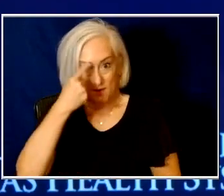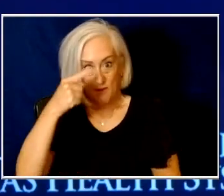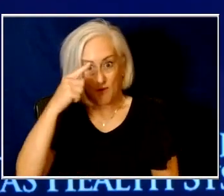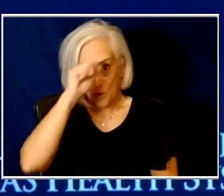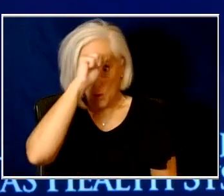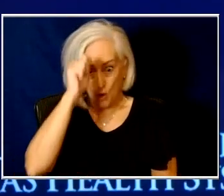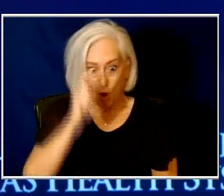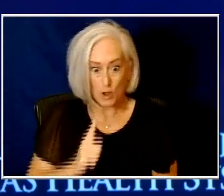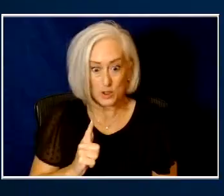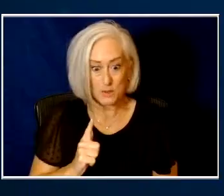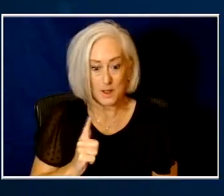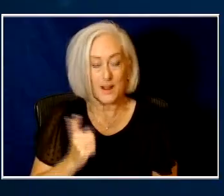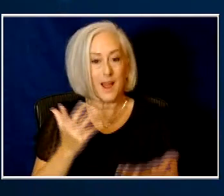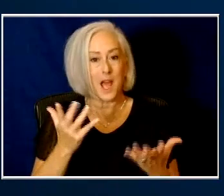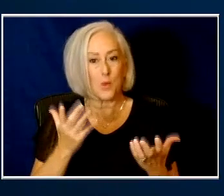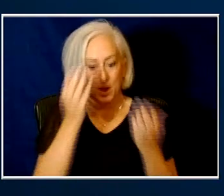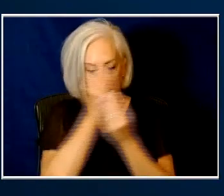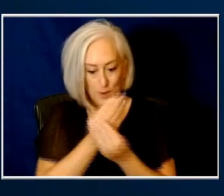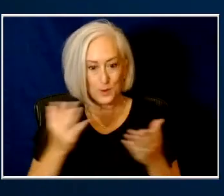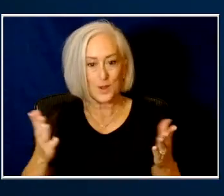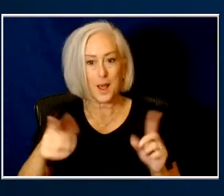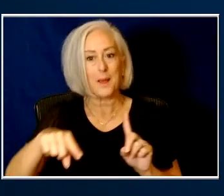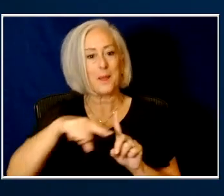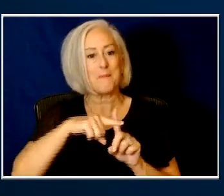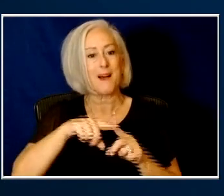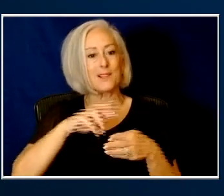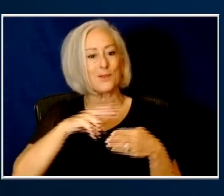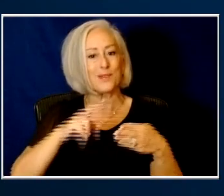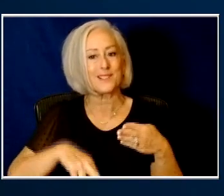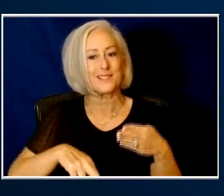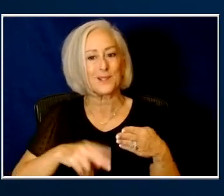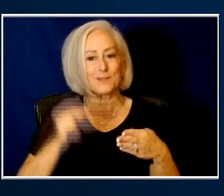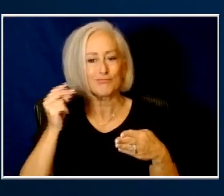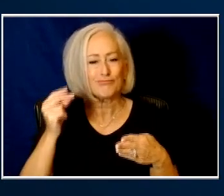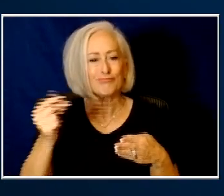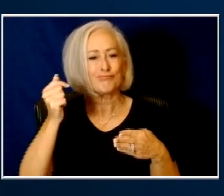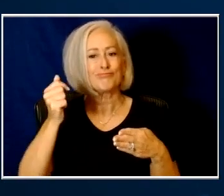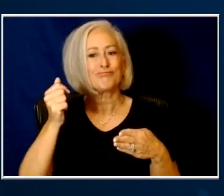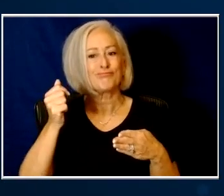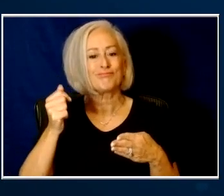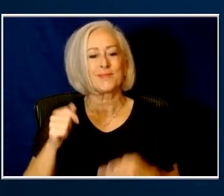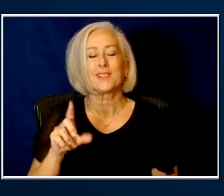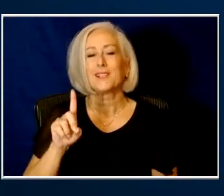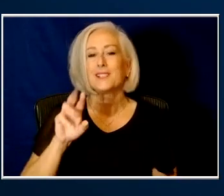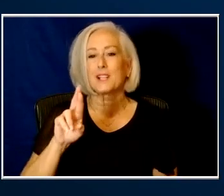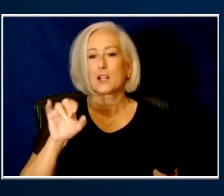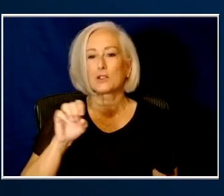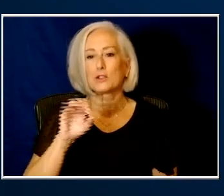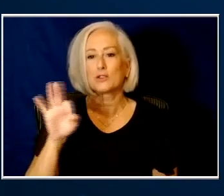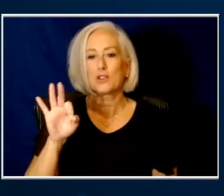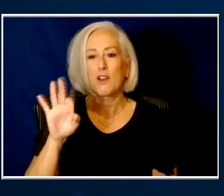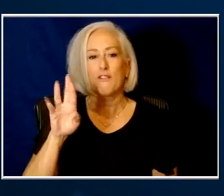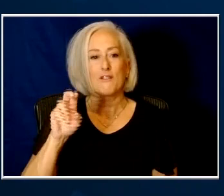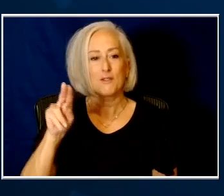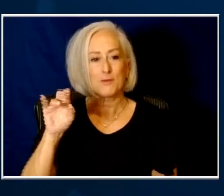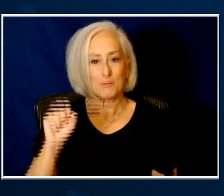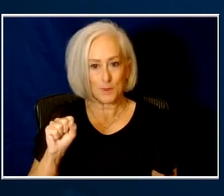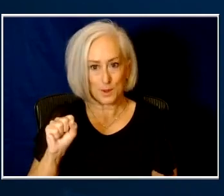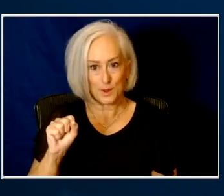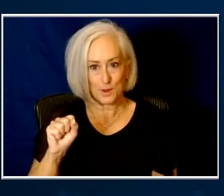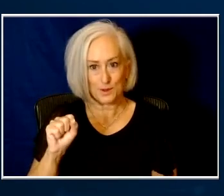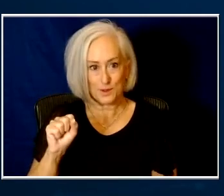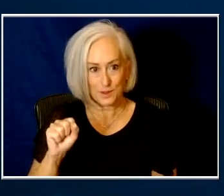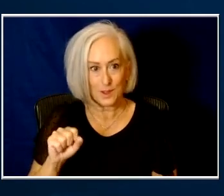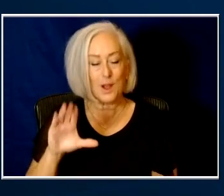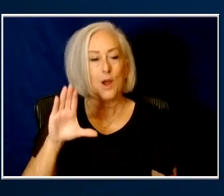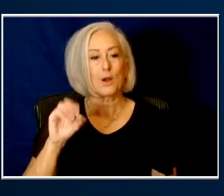as quickly as possible. Joining us virtually is Dr. Jeff Burns, a neurologist and co-director of the University of Kansas Alzheimer's Disease